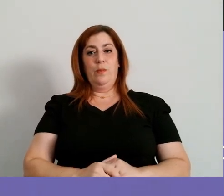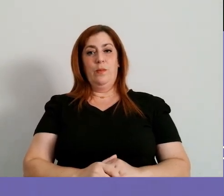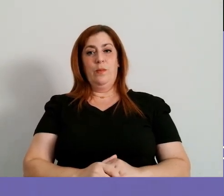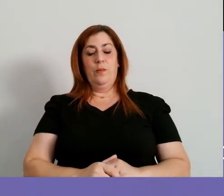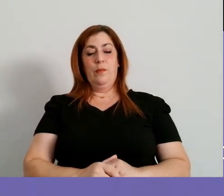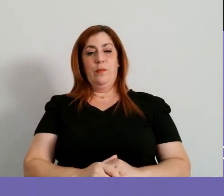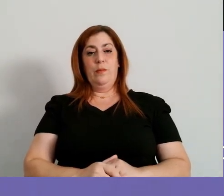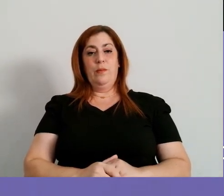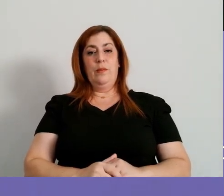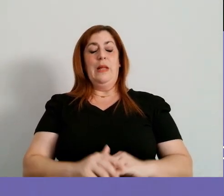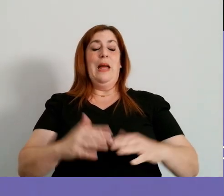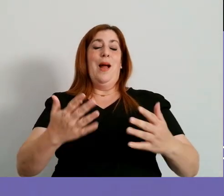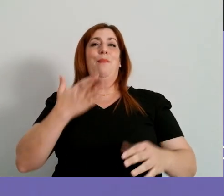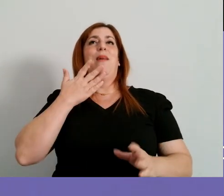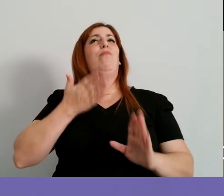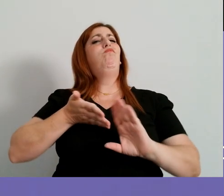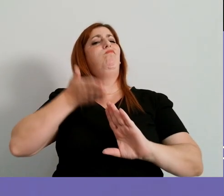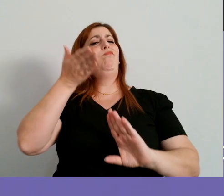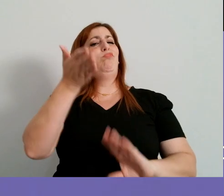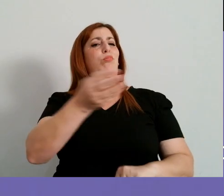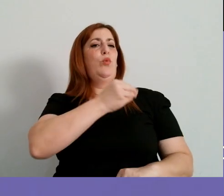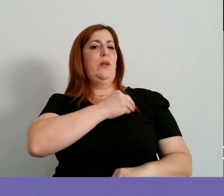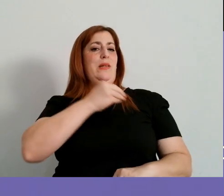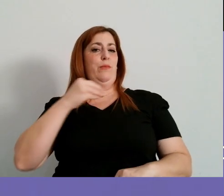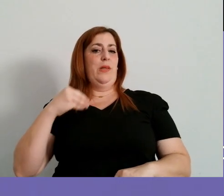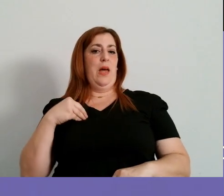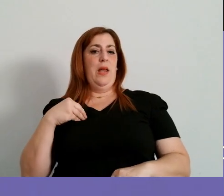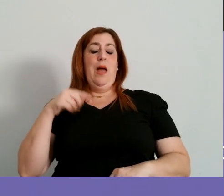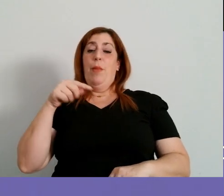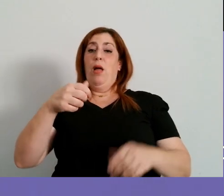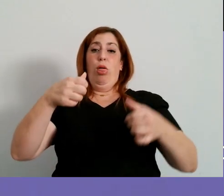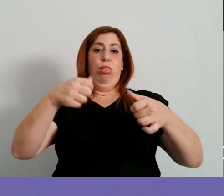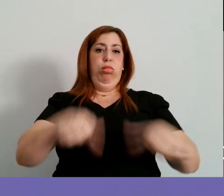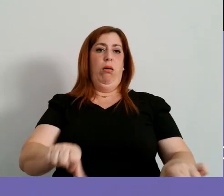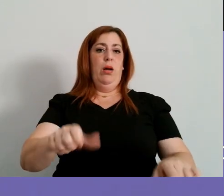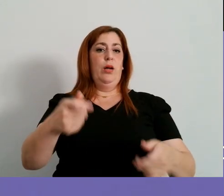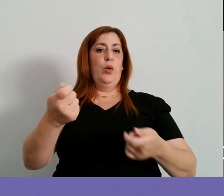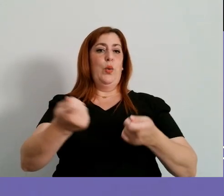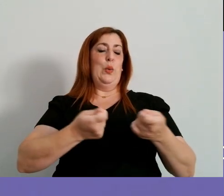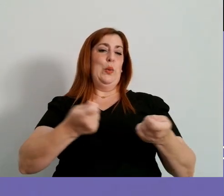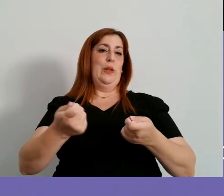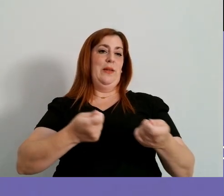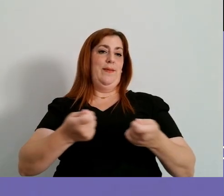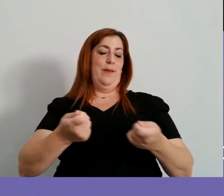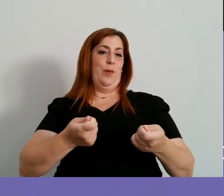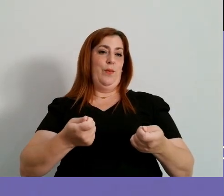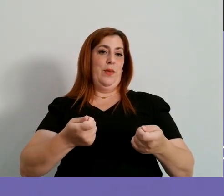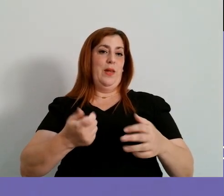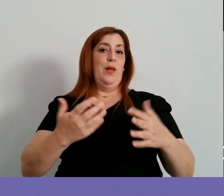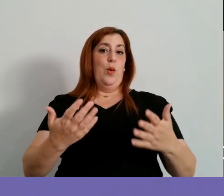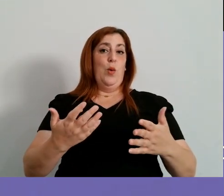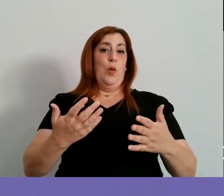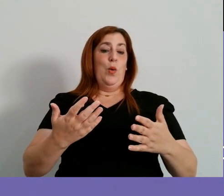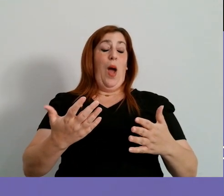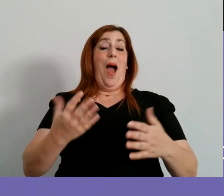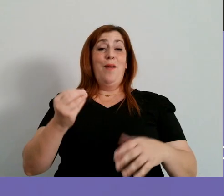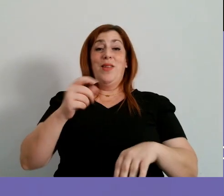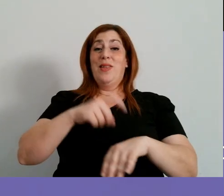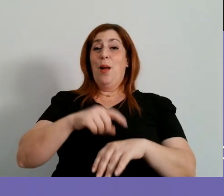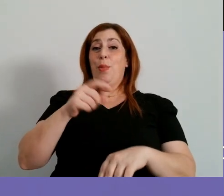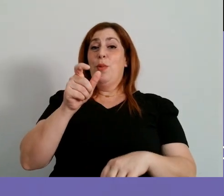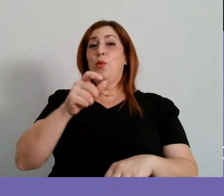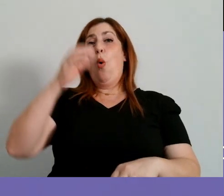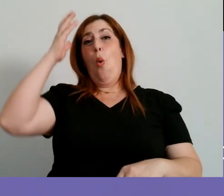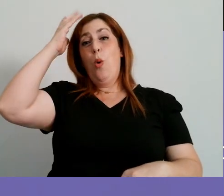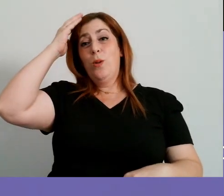When you're dealing with, for example, hospital, there's a loss of control and routine, two things that are extremely important for an